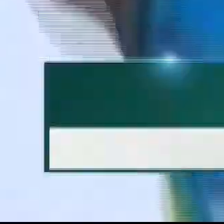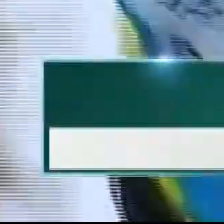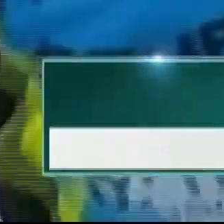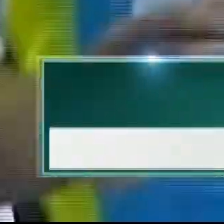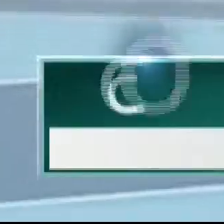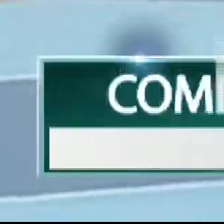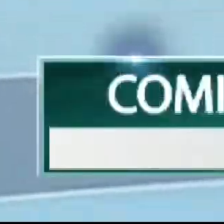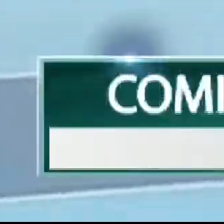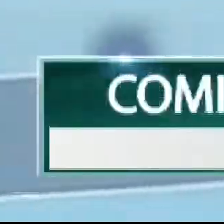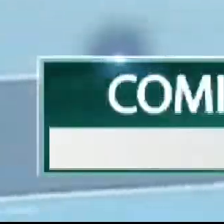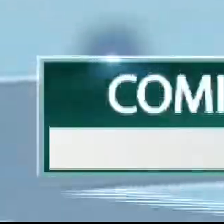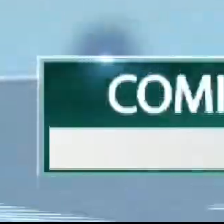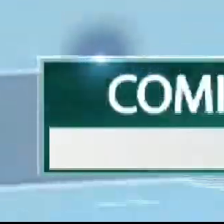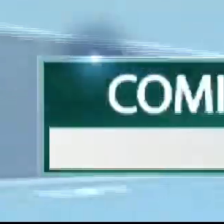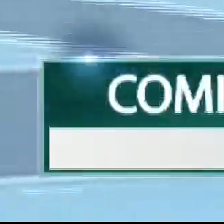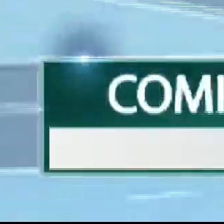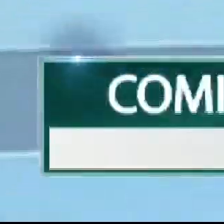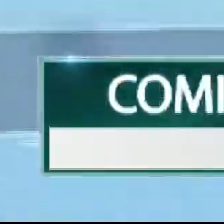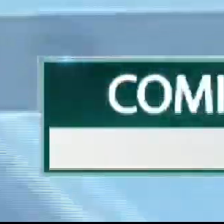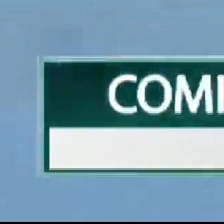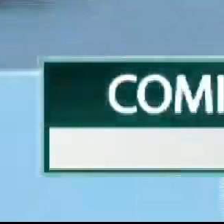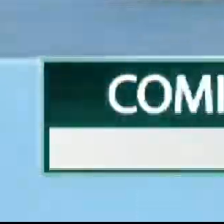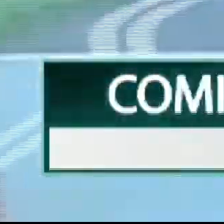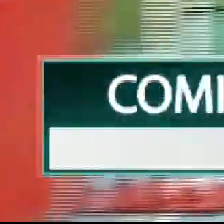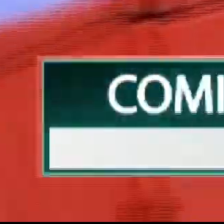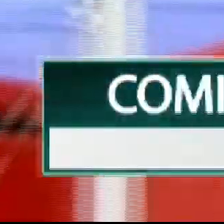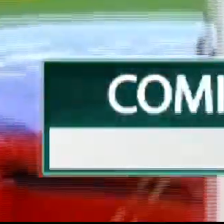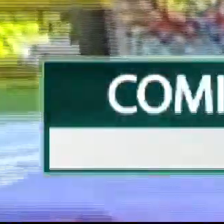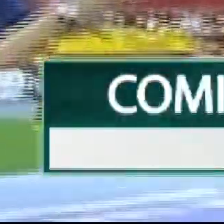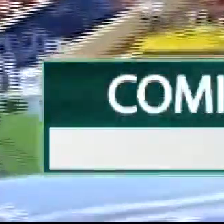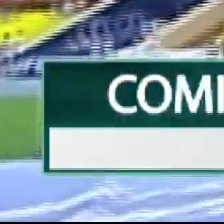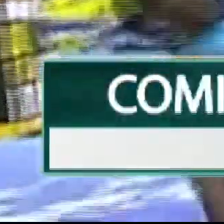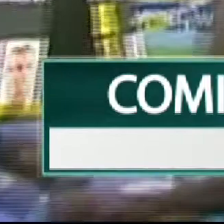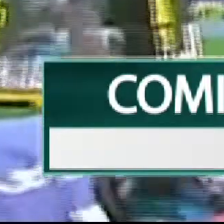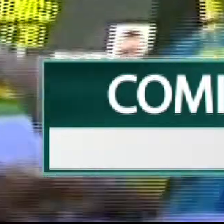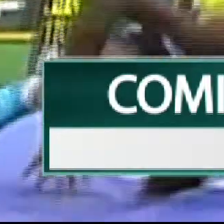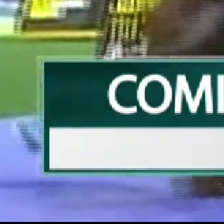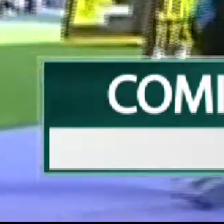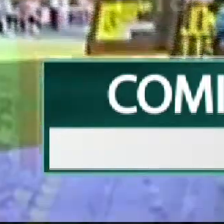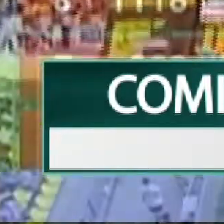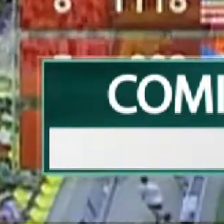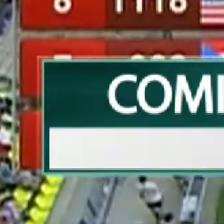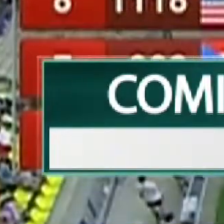Well, still ahead, a world champion looks to pick up another title.